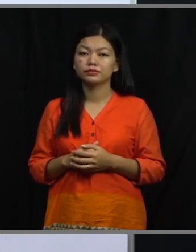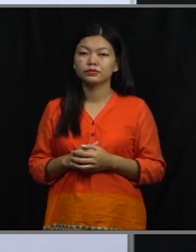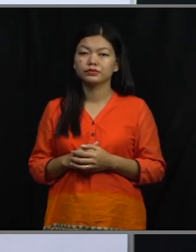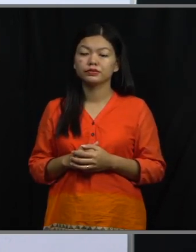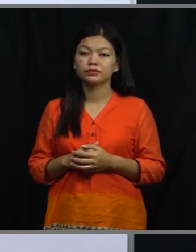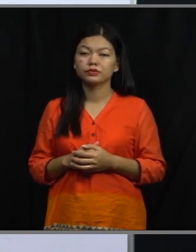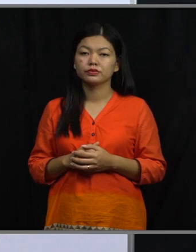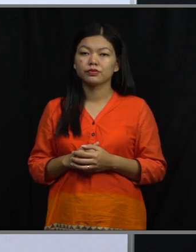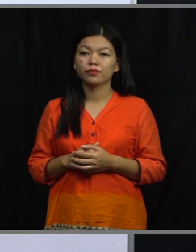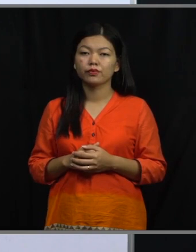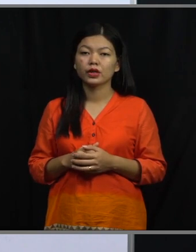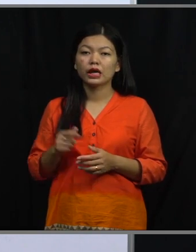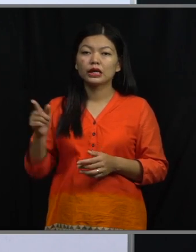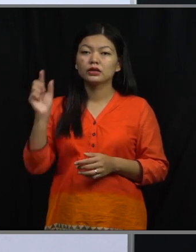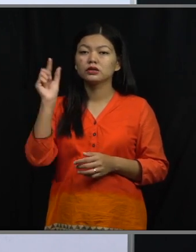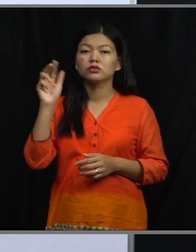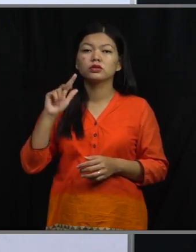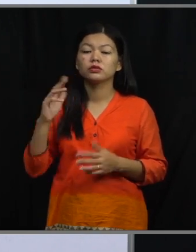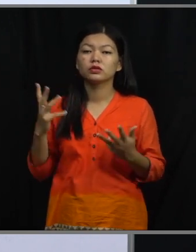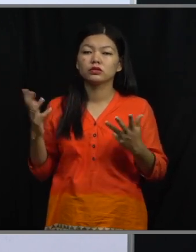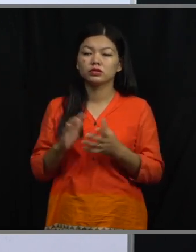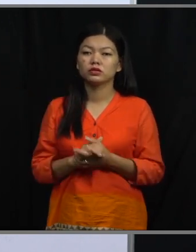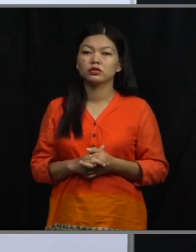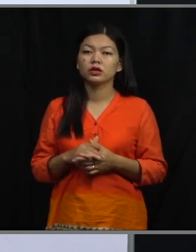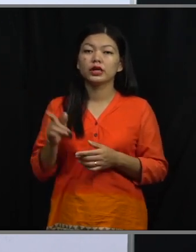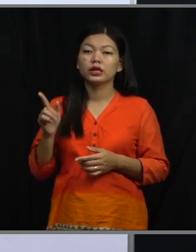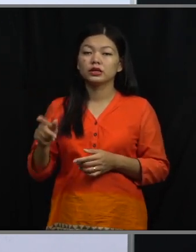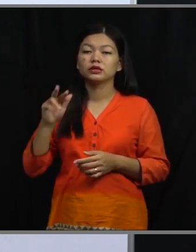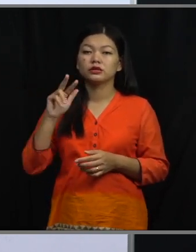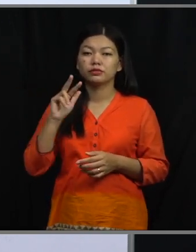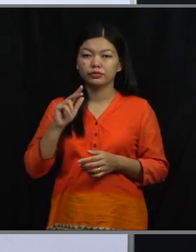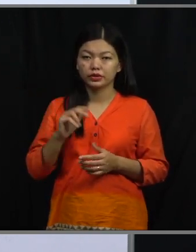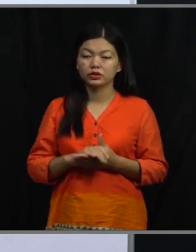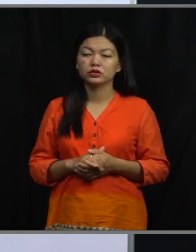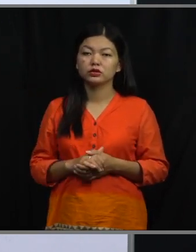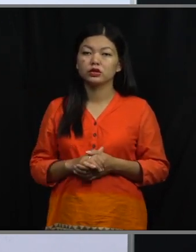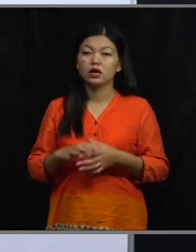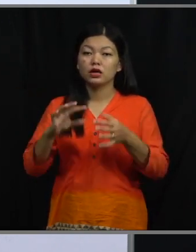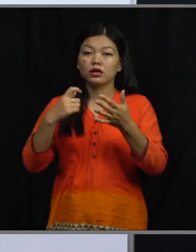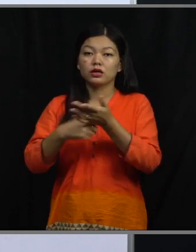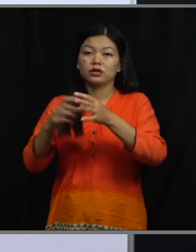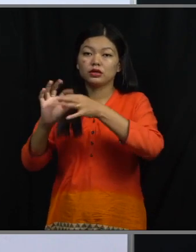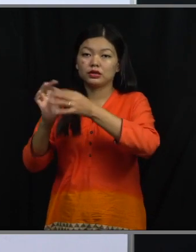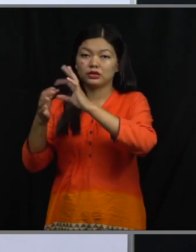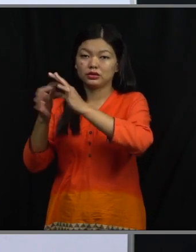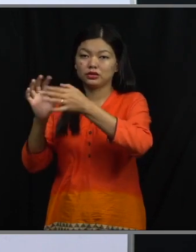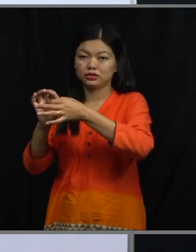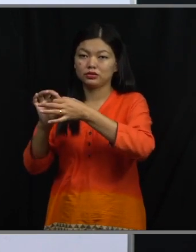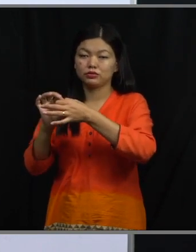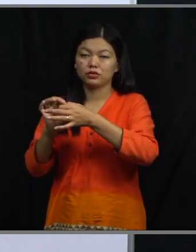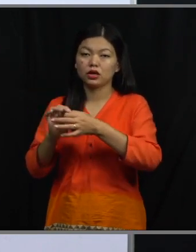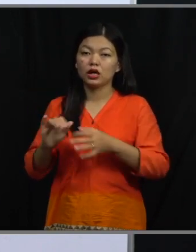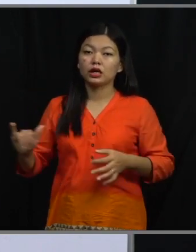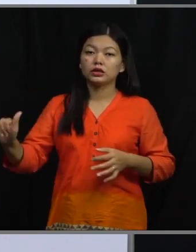C-O-N-S-A-N-G-U-I-N-I-T-Y, consanguinity. So what does it mean here? It means that the relationship which is based on common